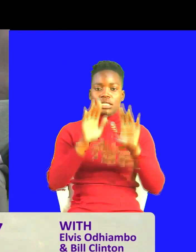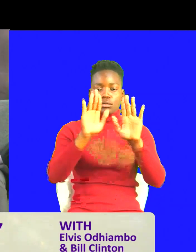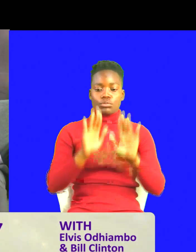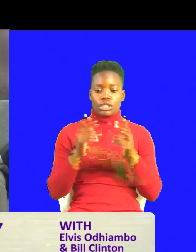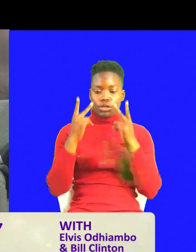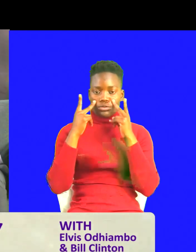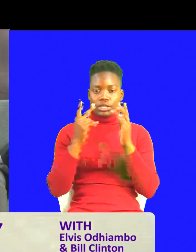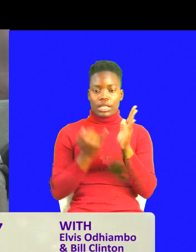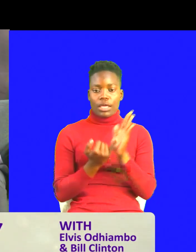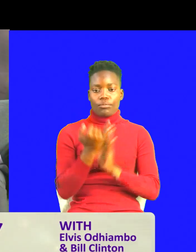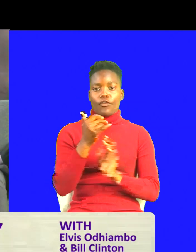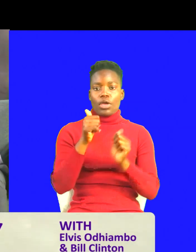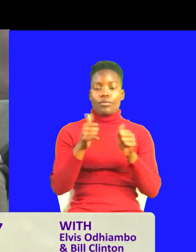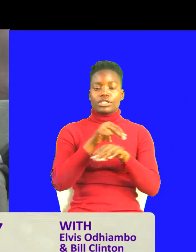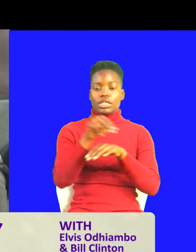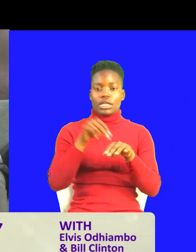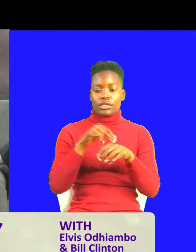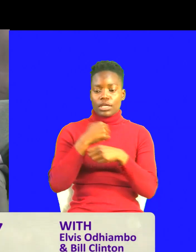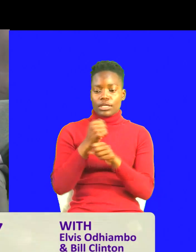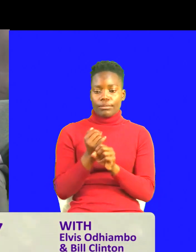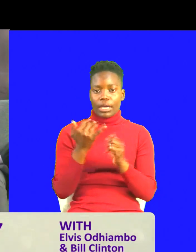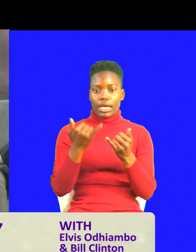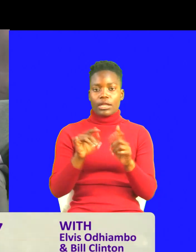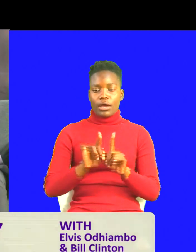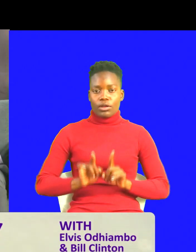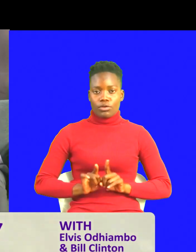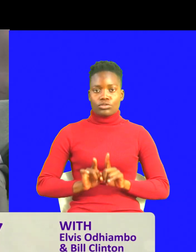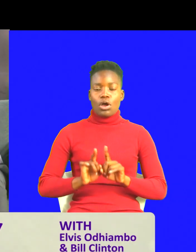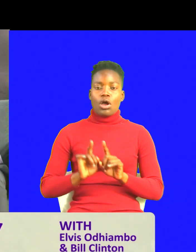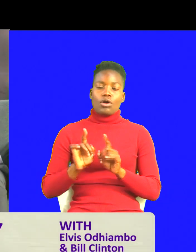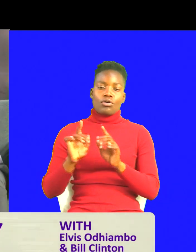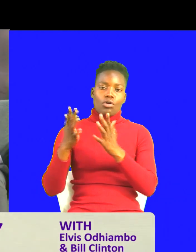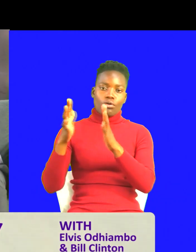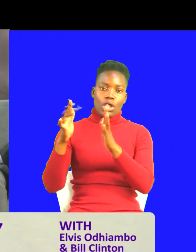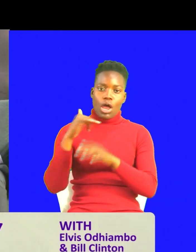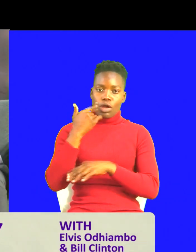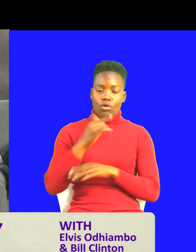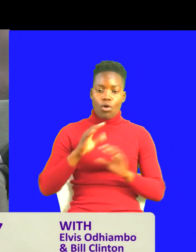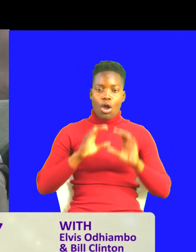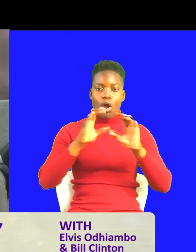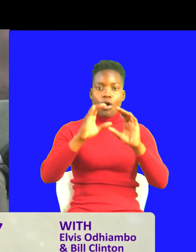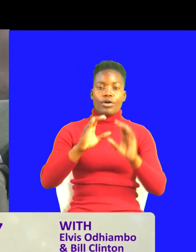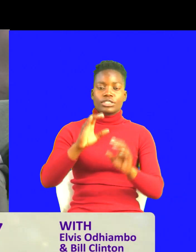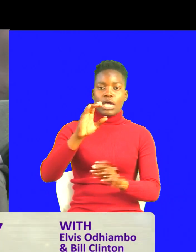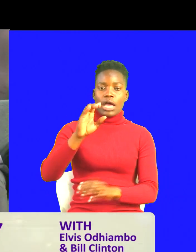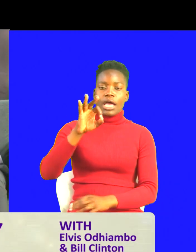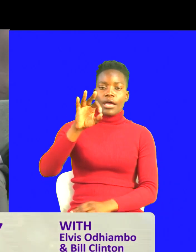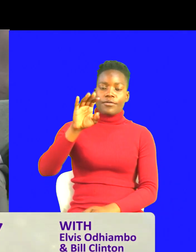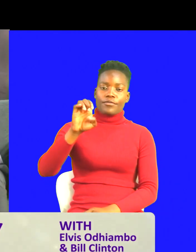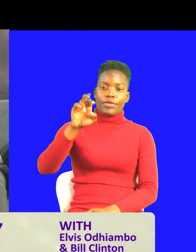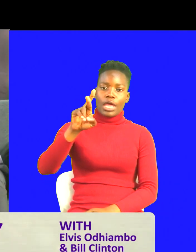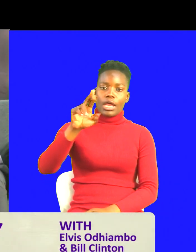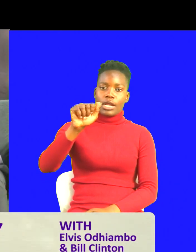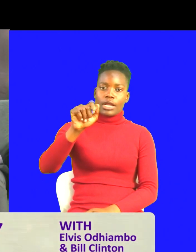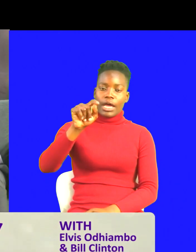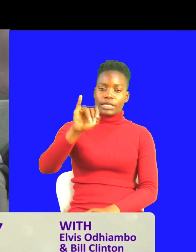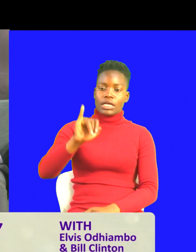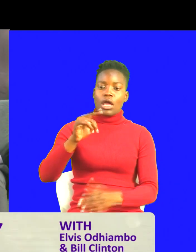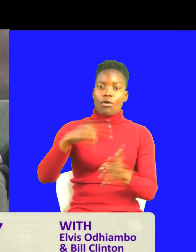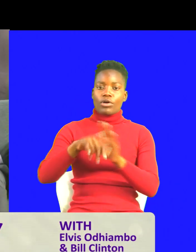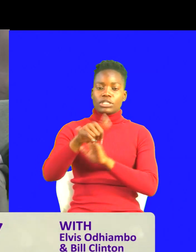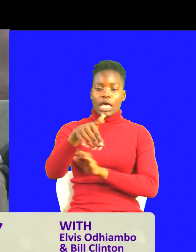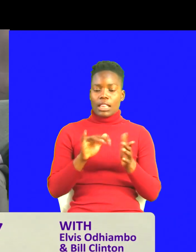assist. Yes. Their captain Modric, right, a good controlling player. I know they didn't want to accept to lose,